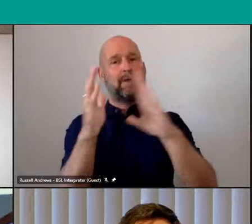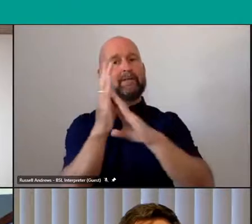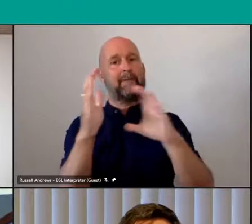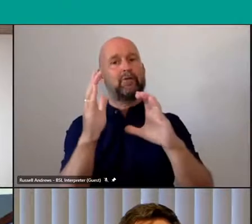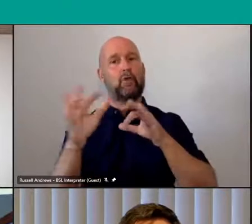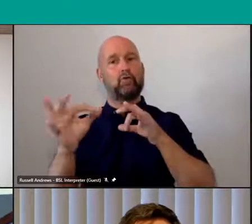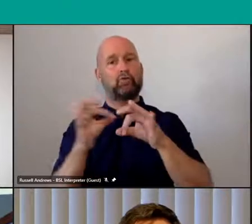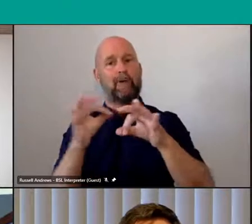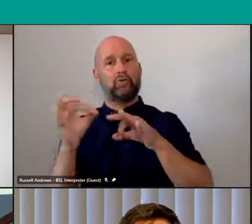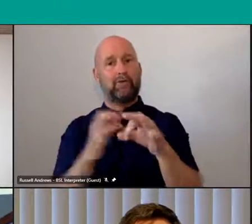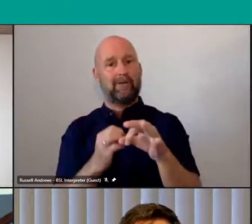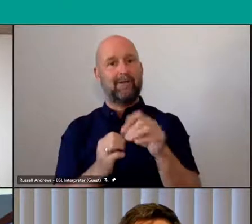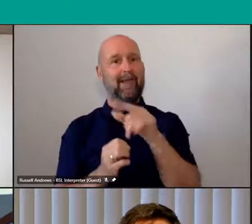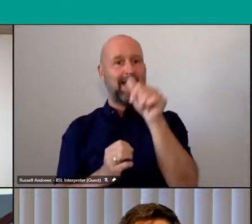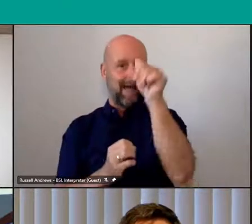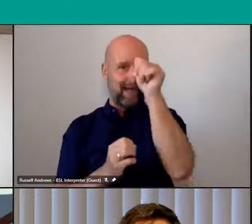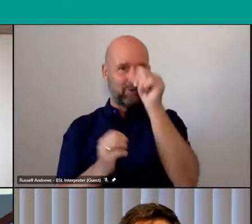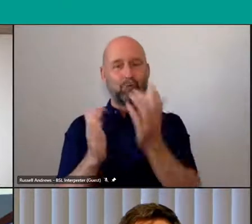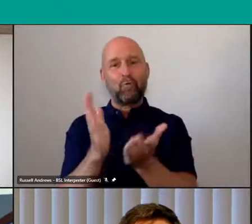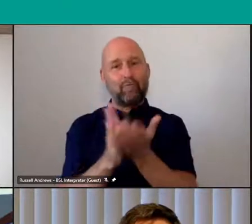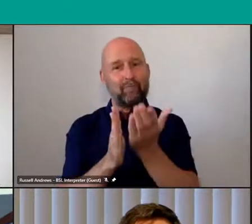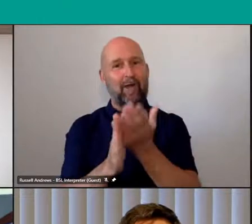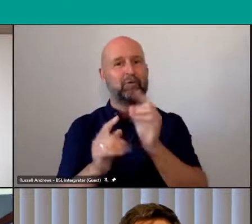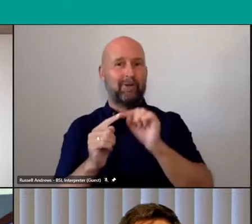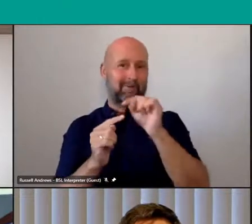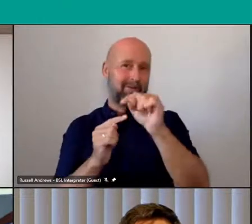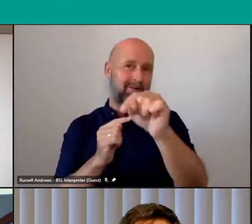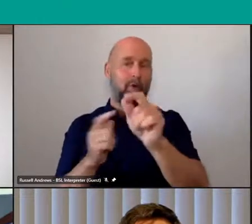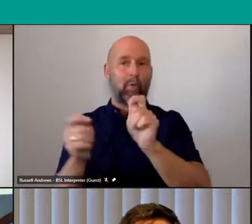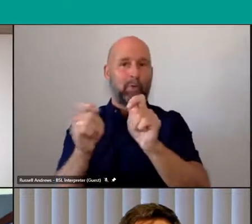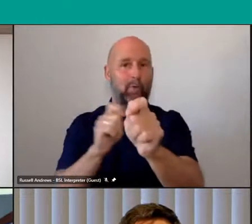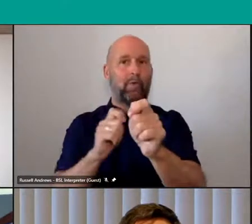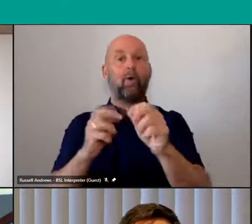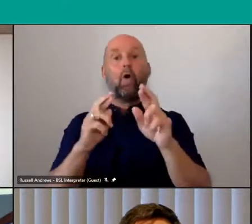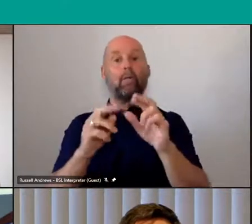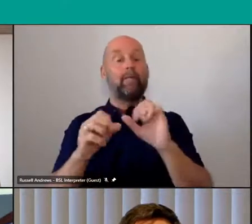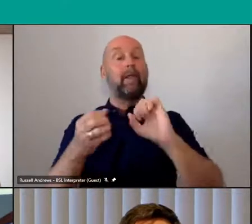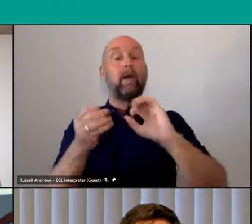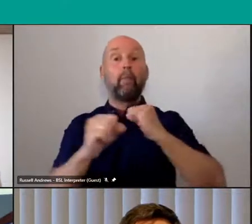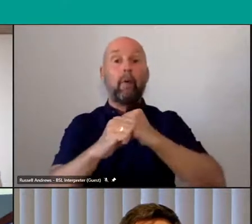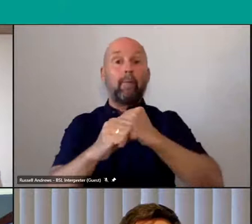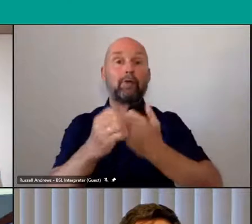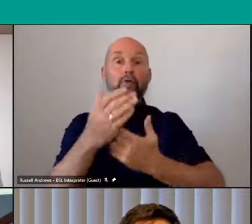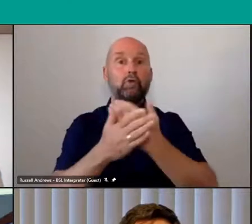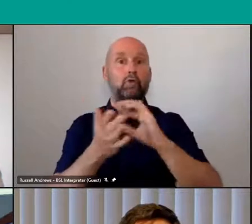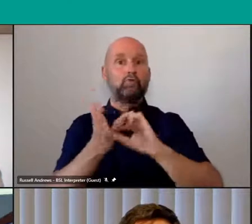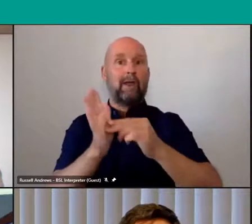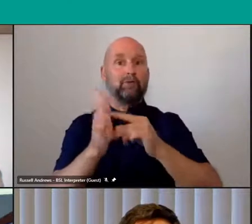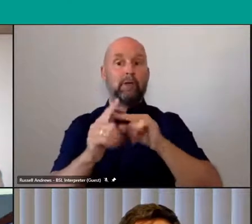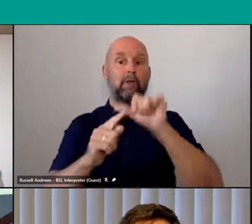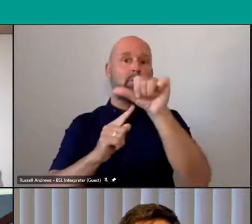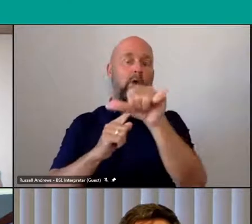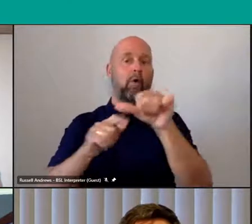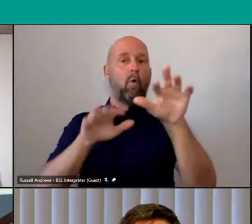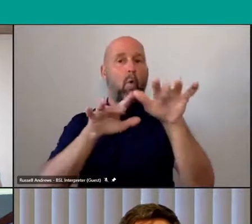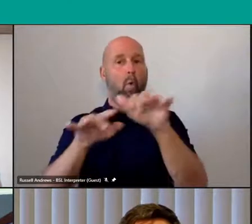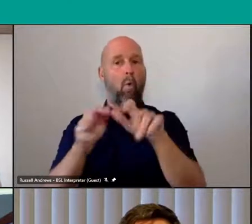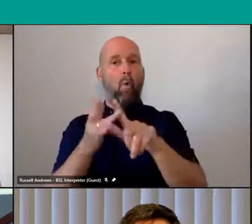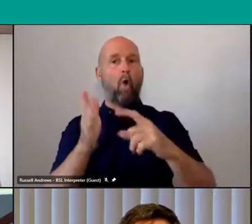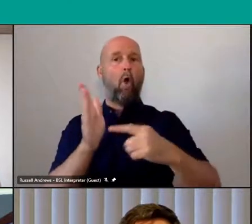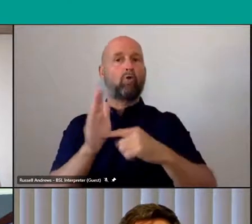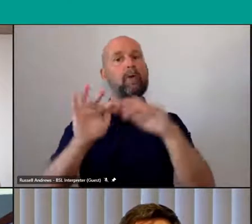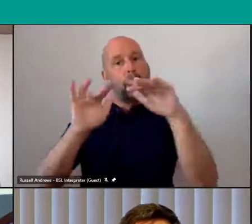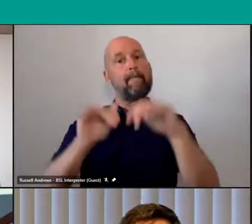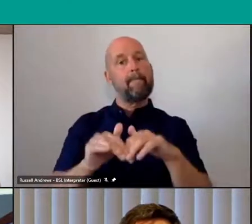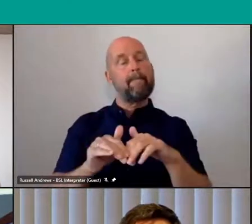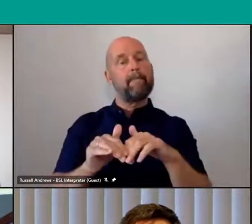Strategy, which I know you're refreshing over the next few months and hope to publish a new strategy in the autumn. And we just need to make sure that